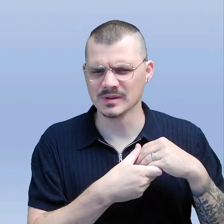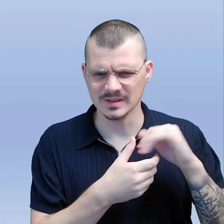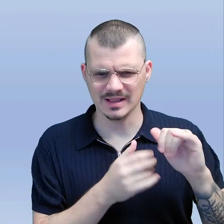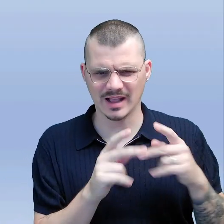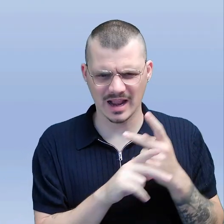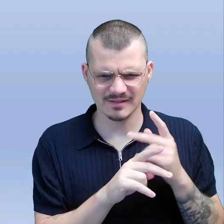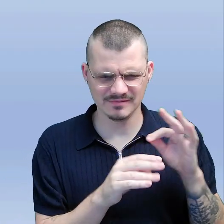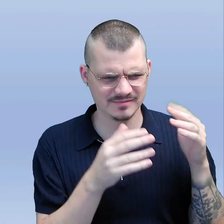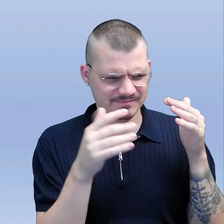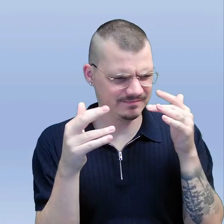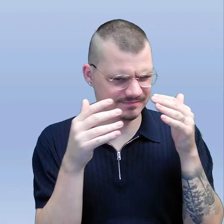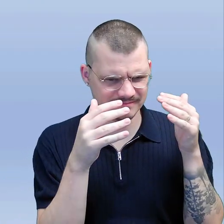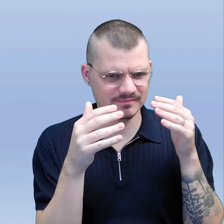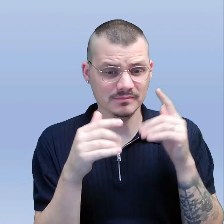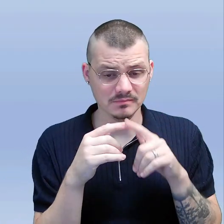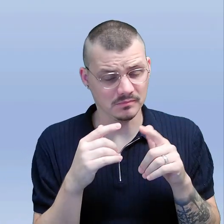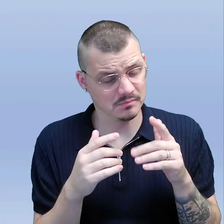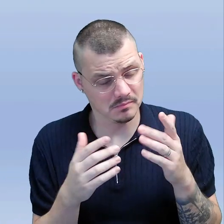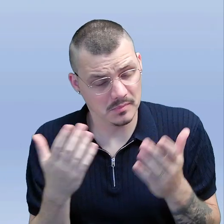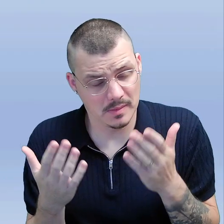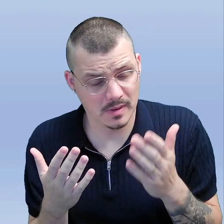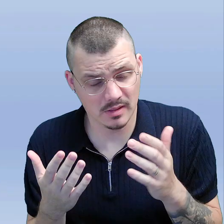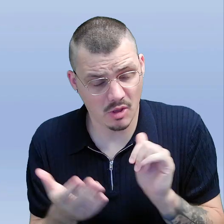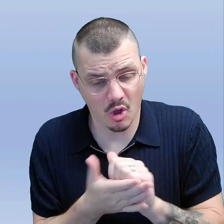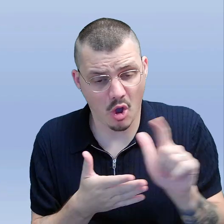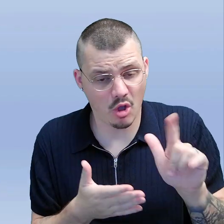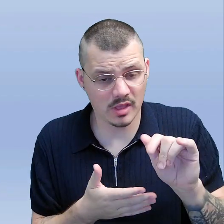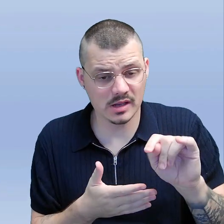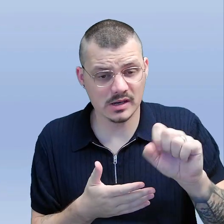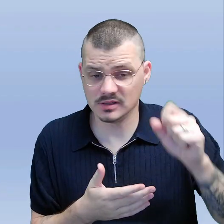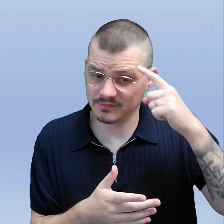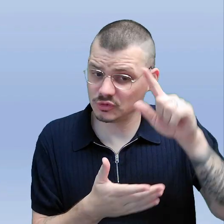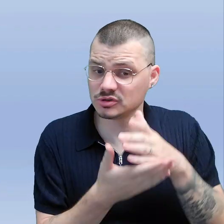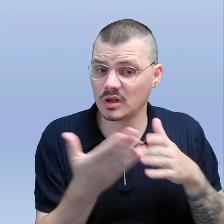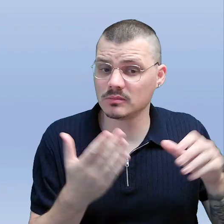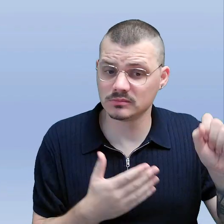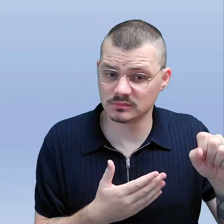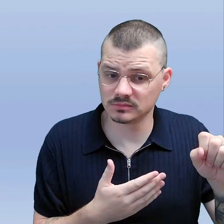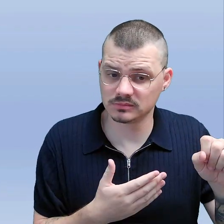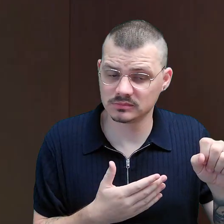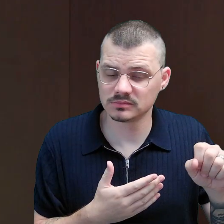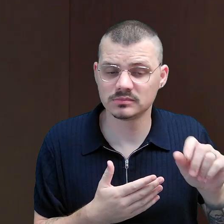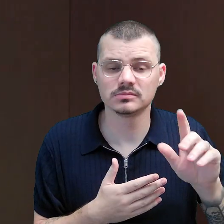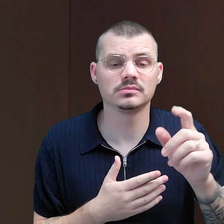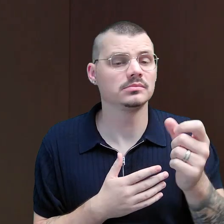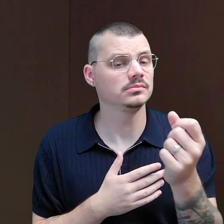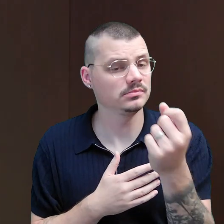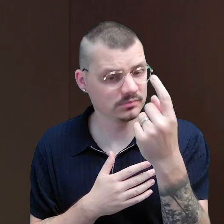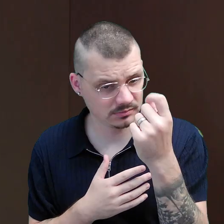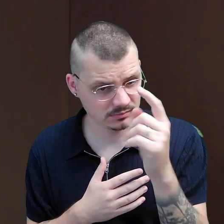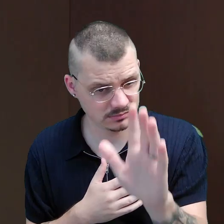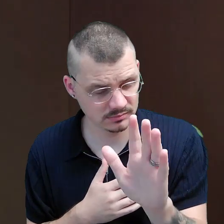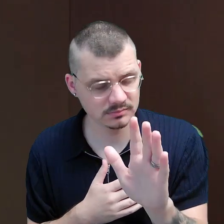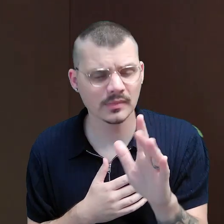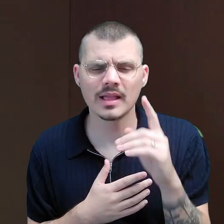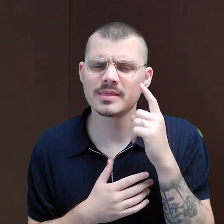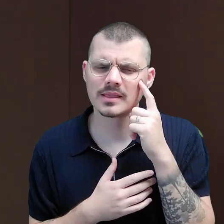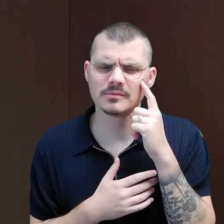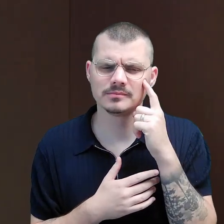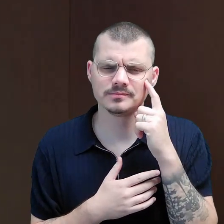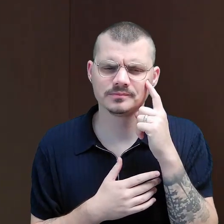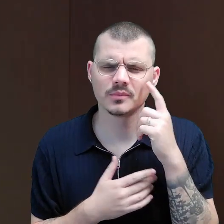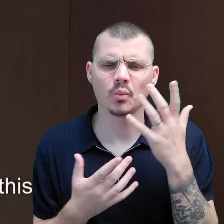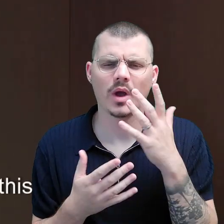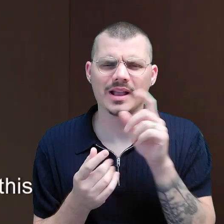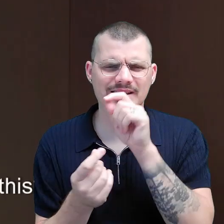autism kind of an activity, and indeed, that may be exactly all it is for some people. However, think for a